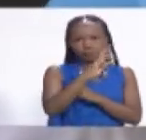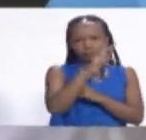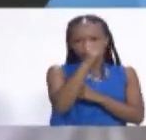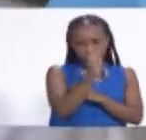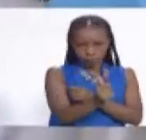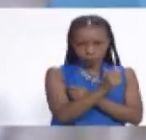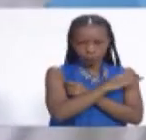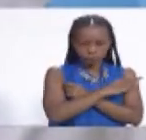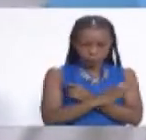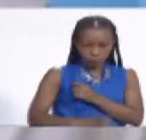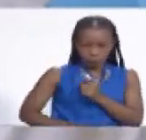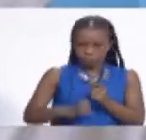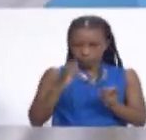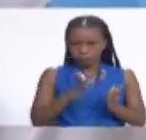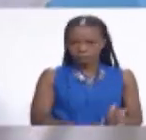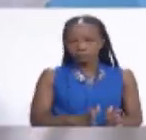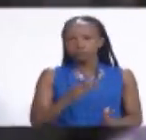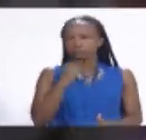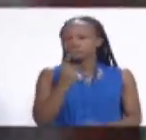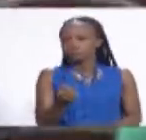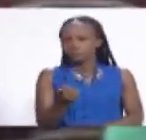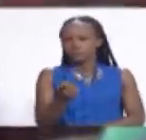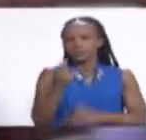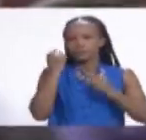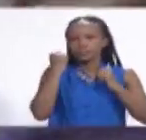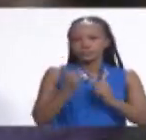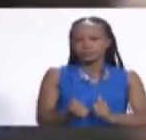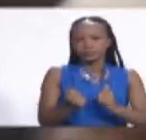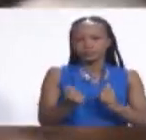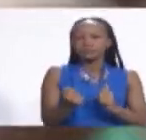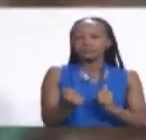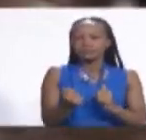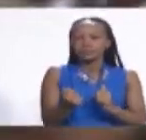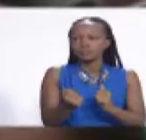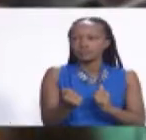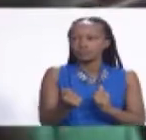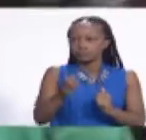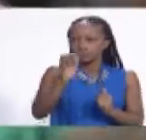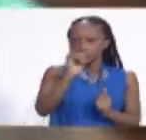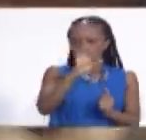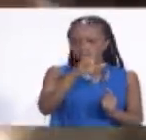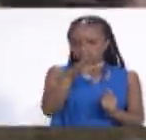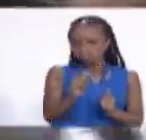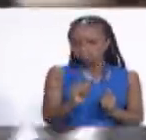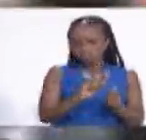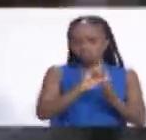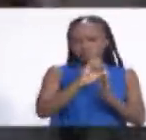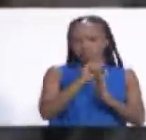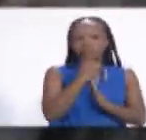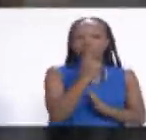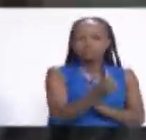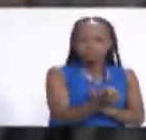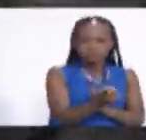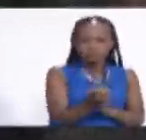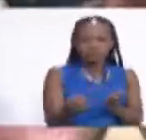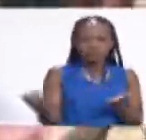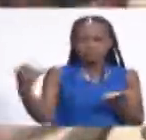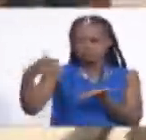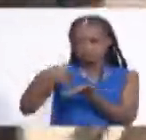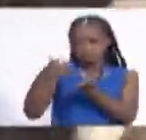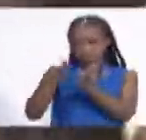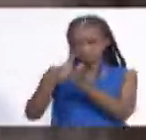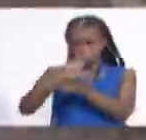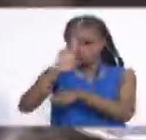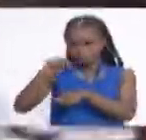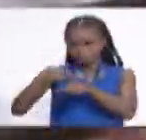of Insurance had said policyholders will not be covered. The IRA further stated that they are engaging with the